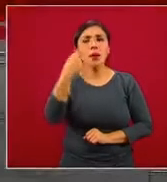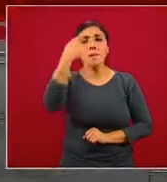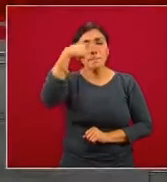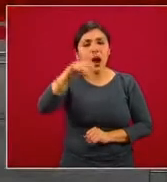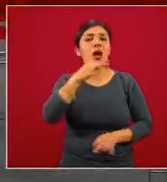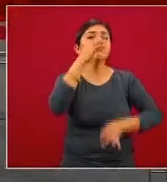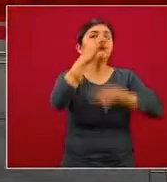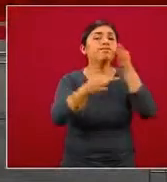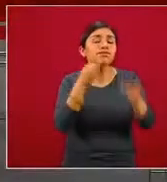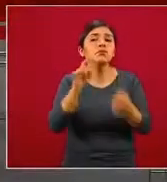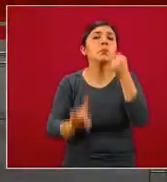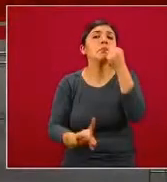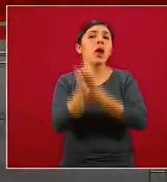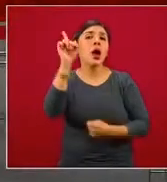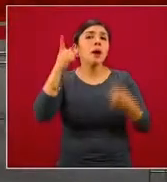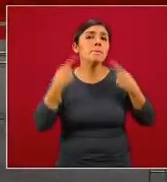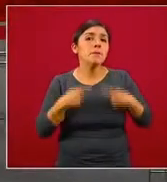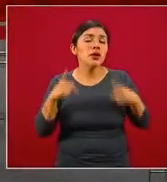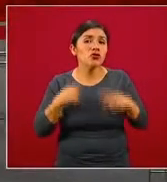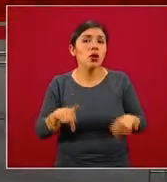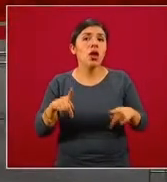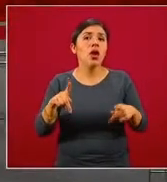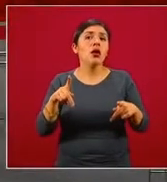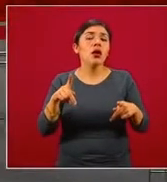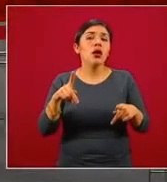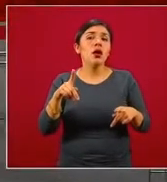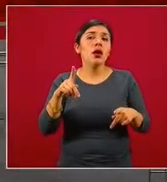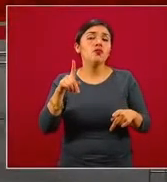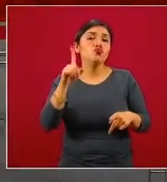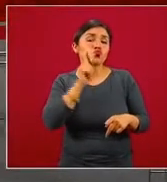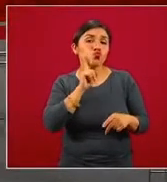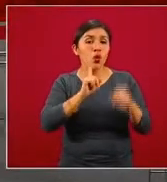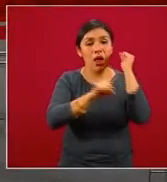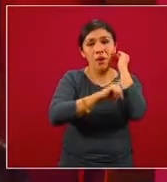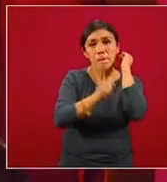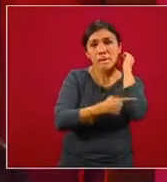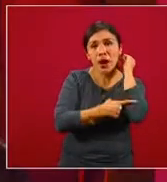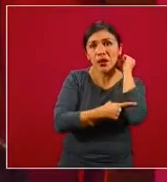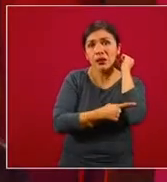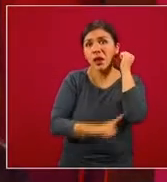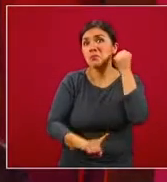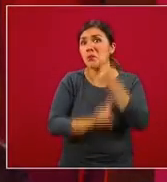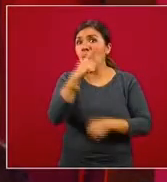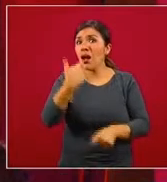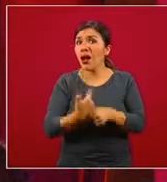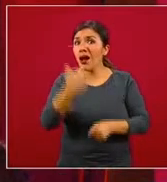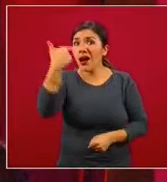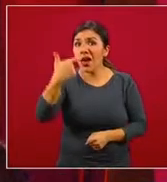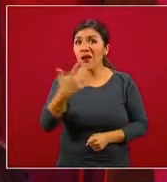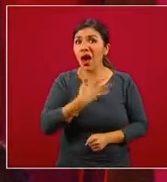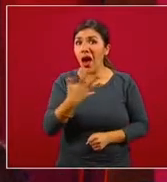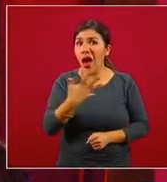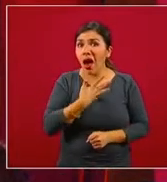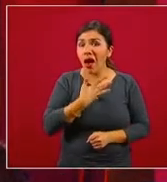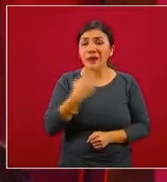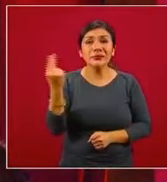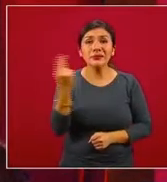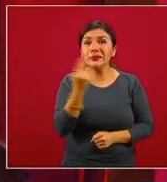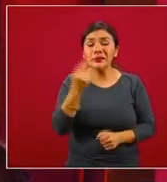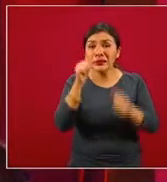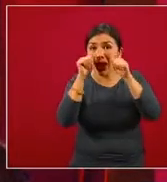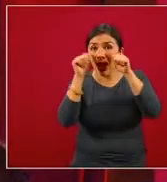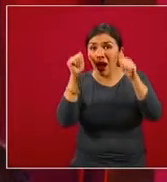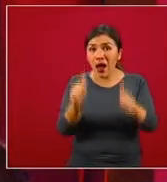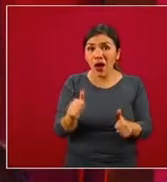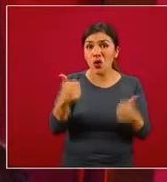MATERNA, reportar and casos also so that they can report personas cases of people embarazadas who are graves que pregnant están and they're in que serious requieren condition, de